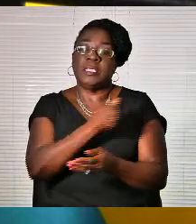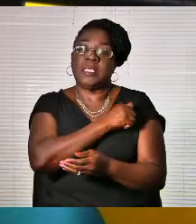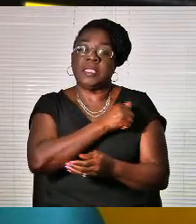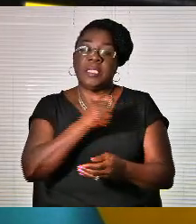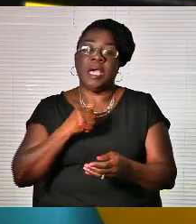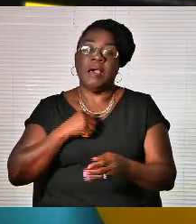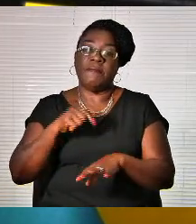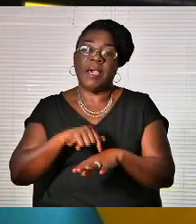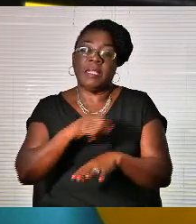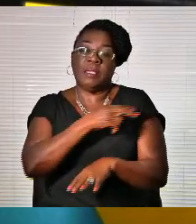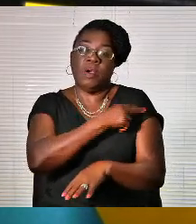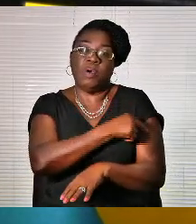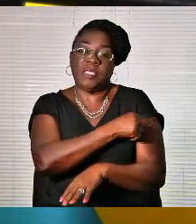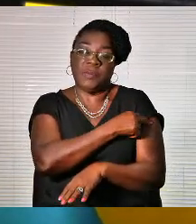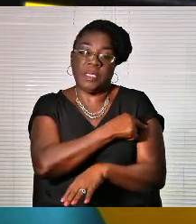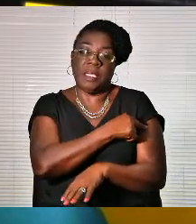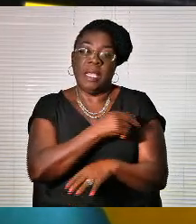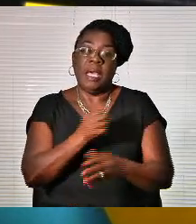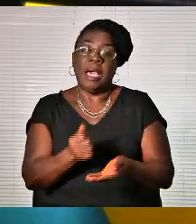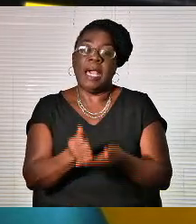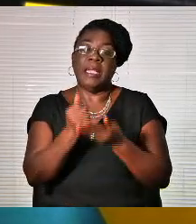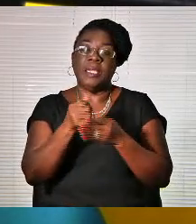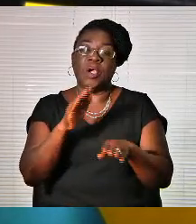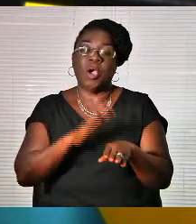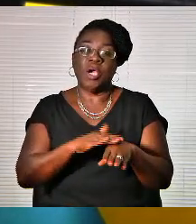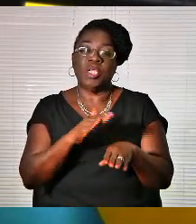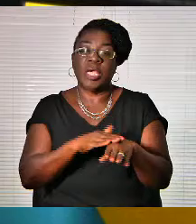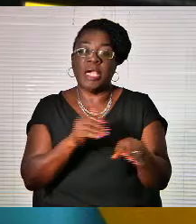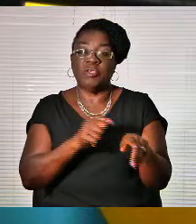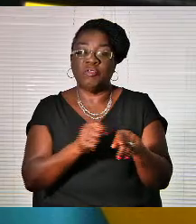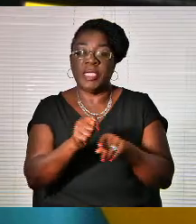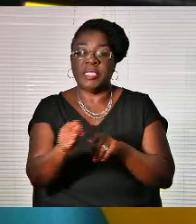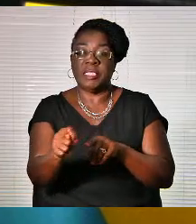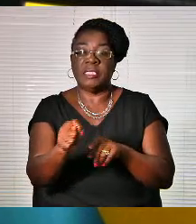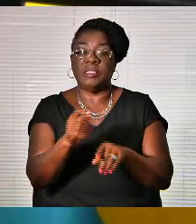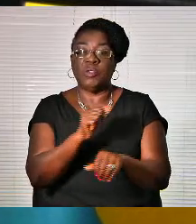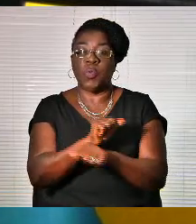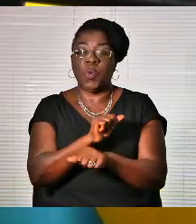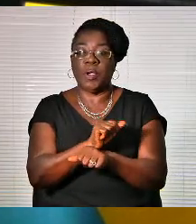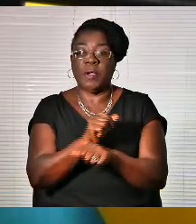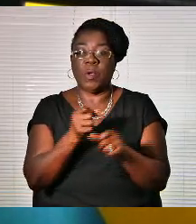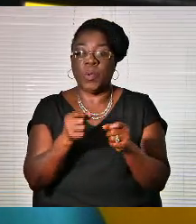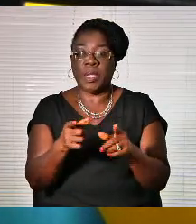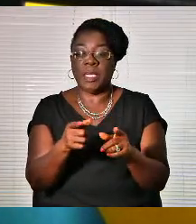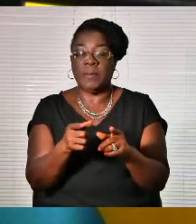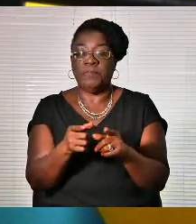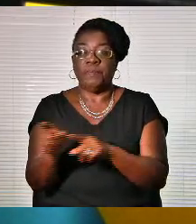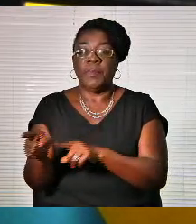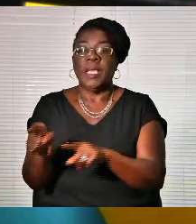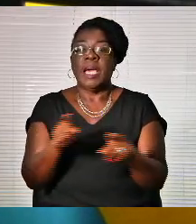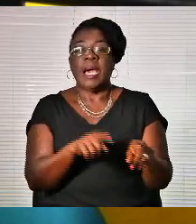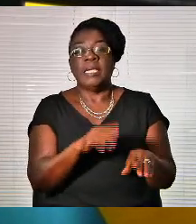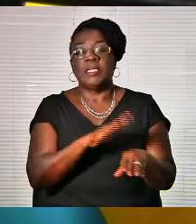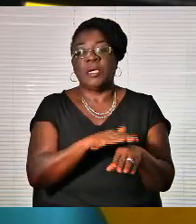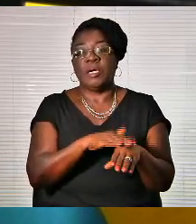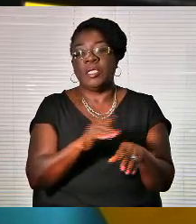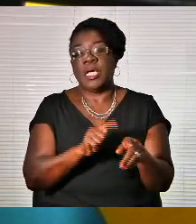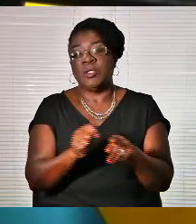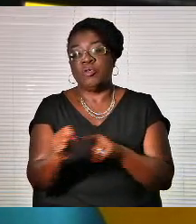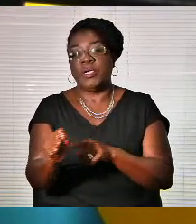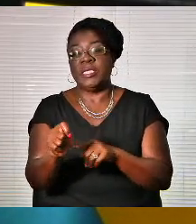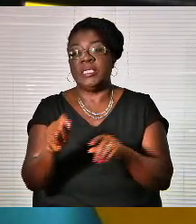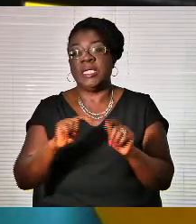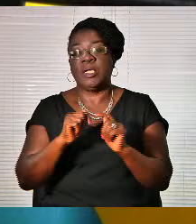and volunteer contact tracers in carrying out their duties. As the contact tracing strike